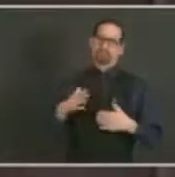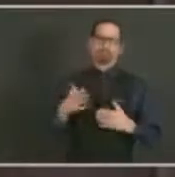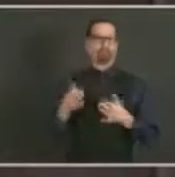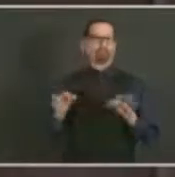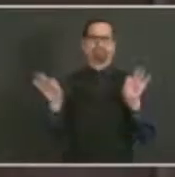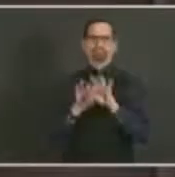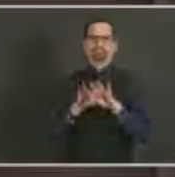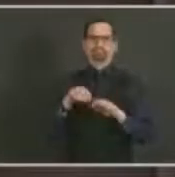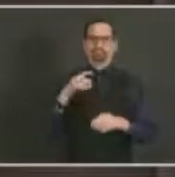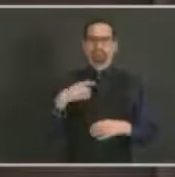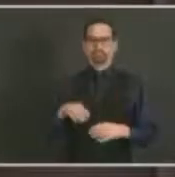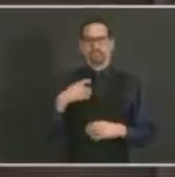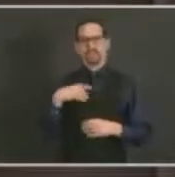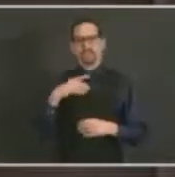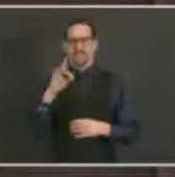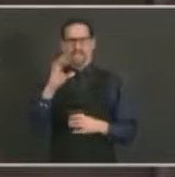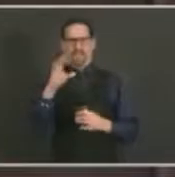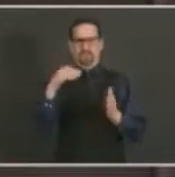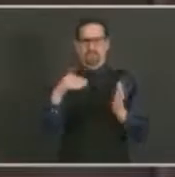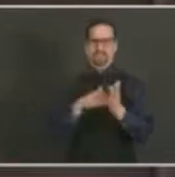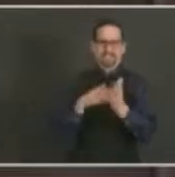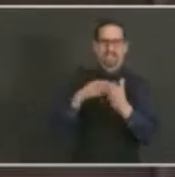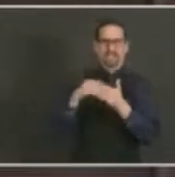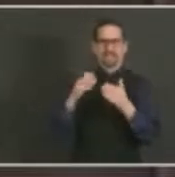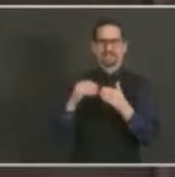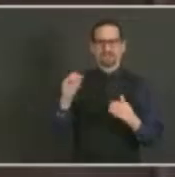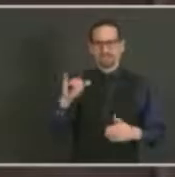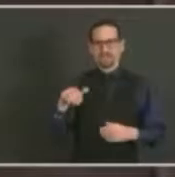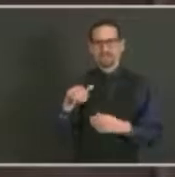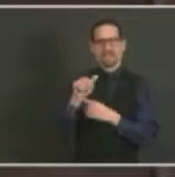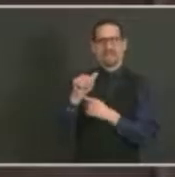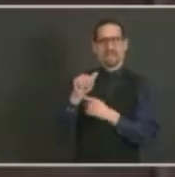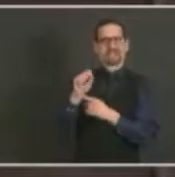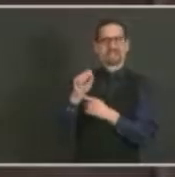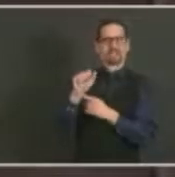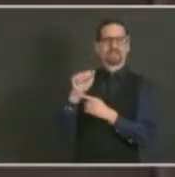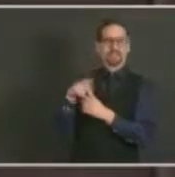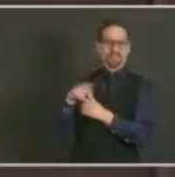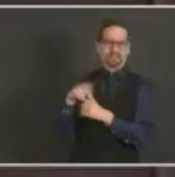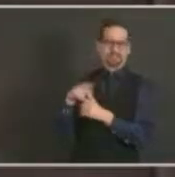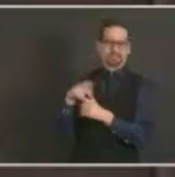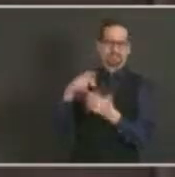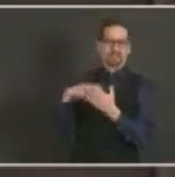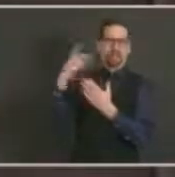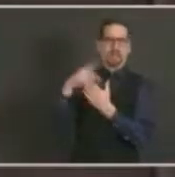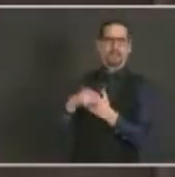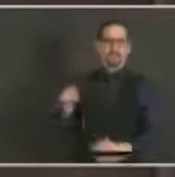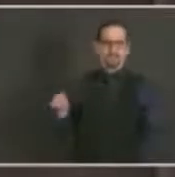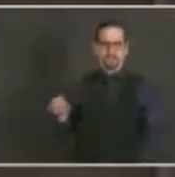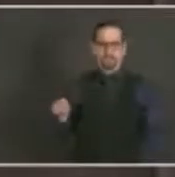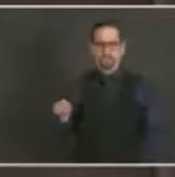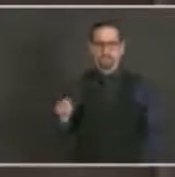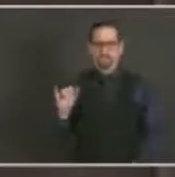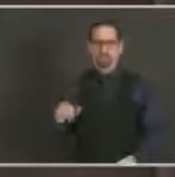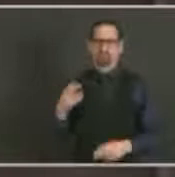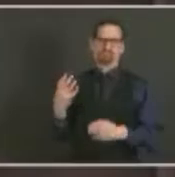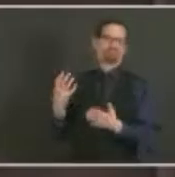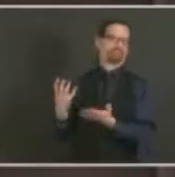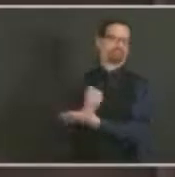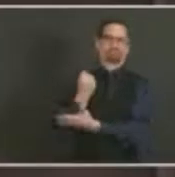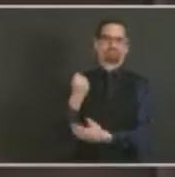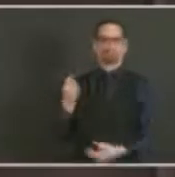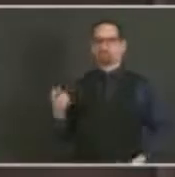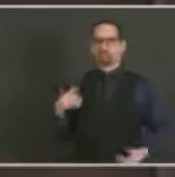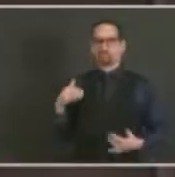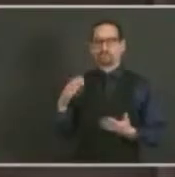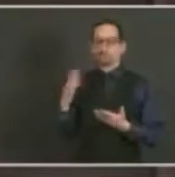out. That's the SBA program, right? The payroll protection plan, a plan for the small business. We need to drive that up to $2 billion or more like